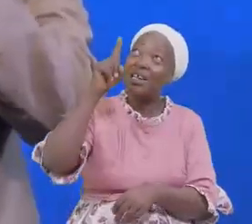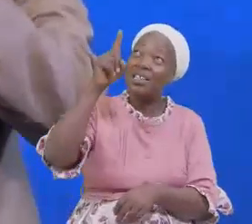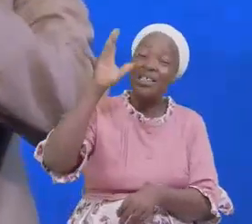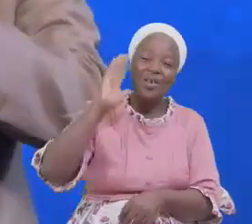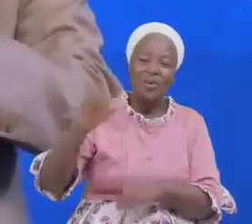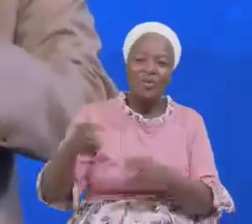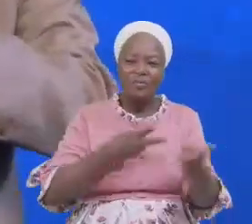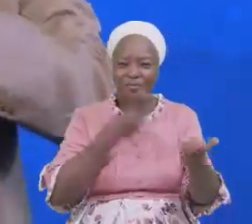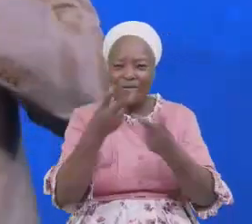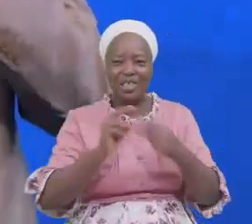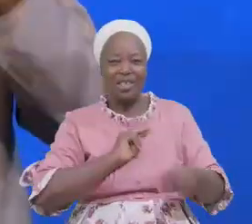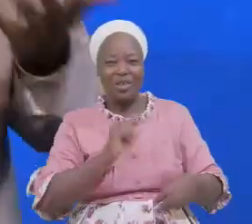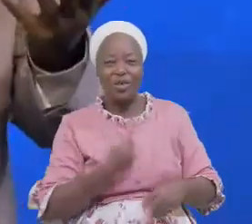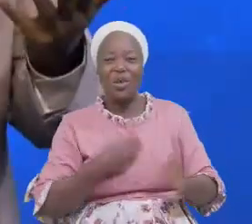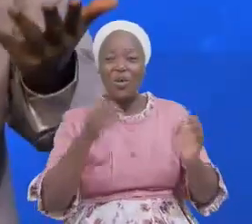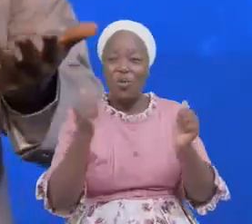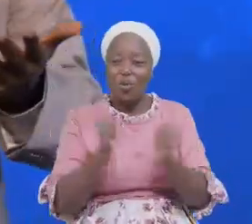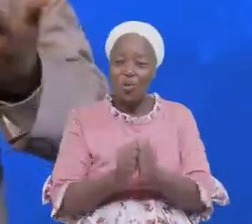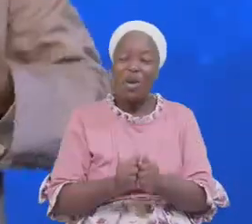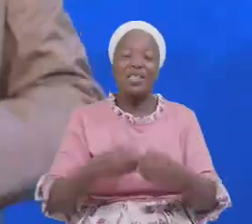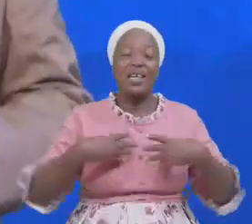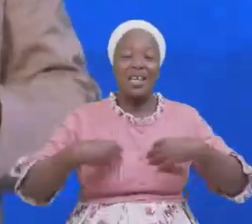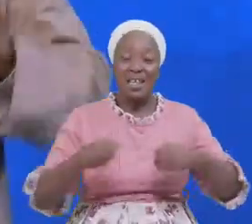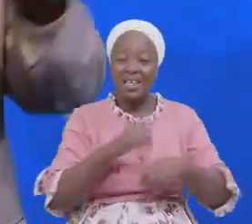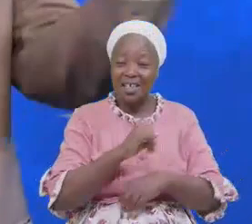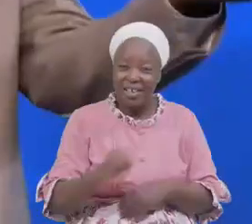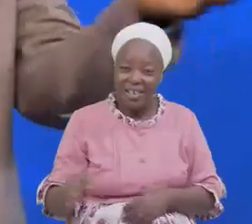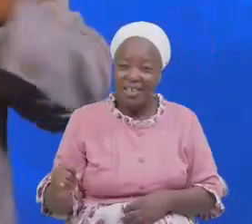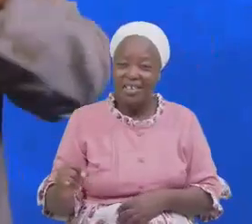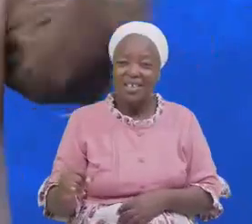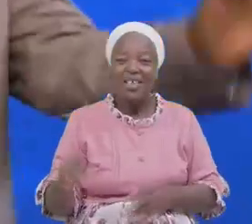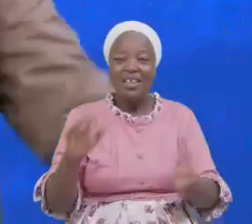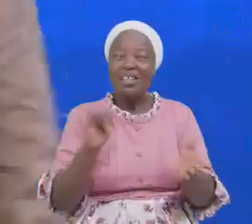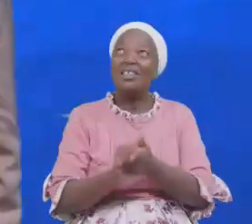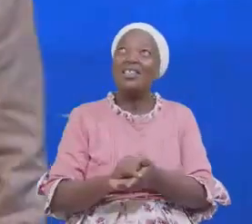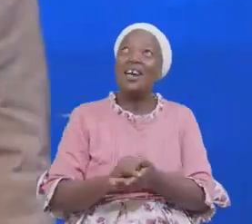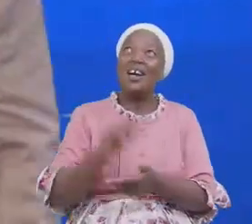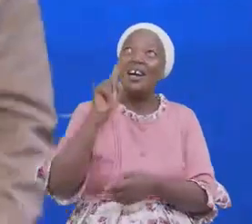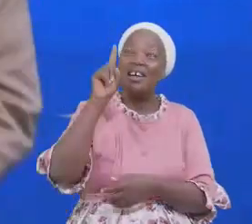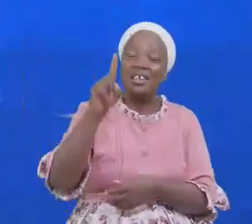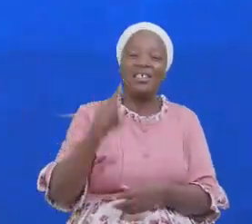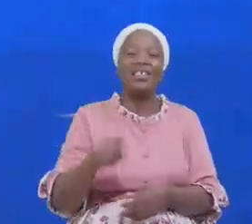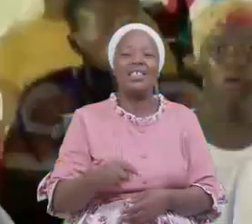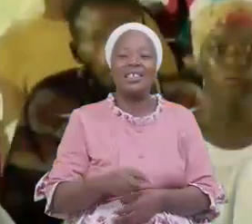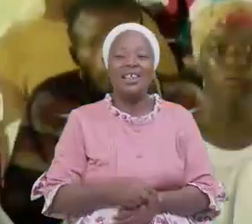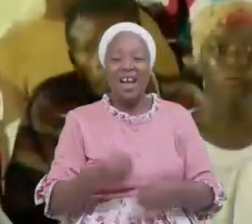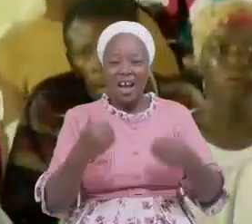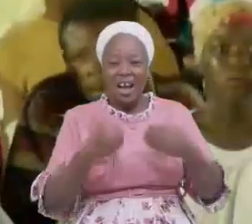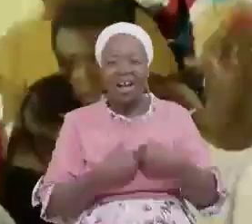us with healing that he has all the time.